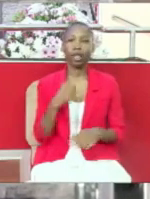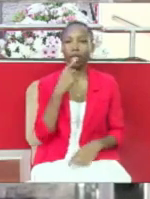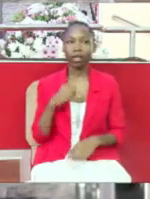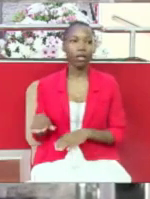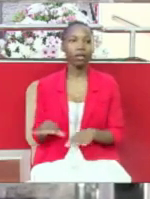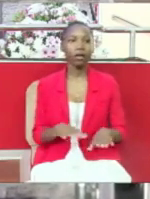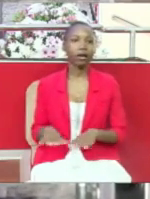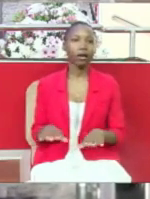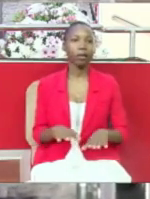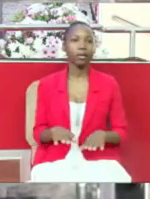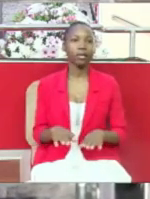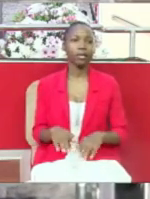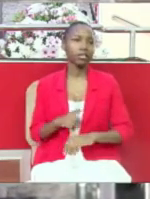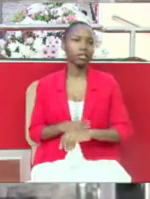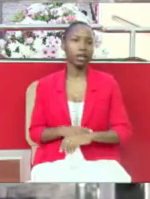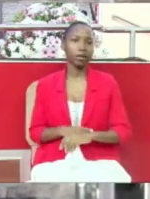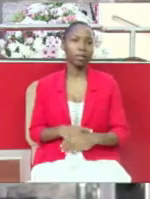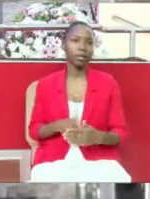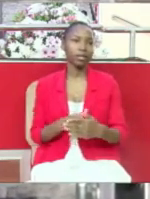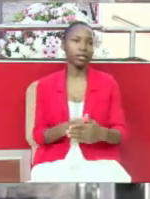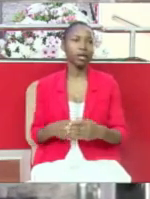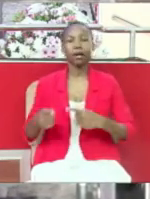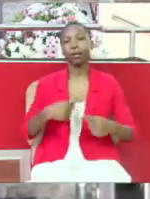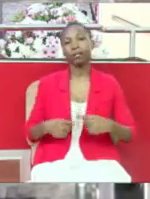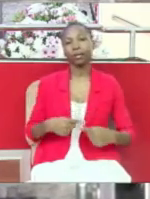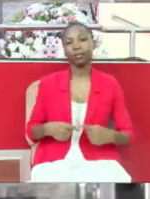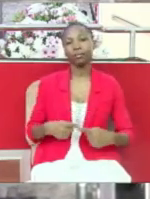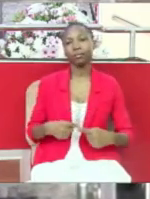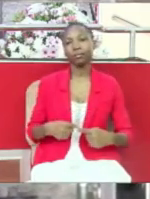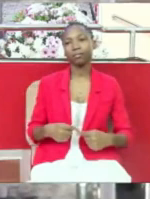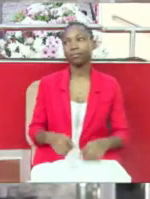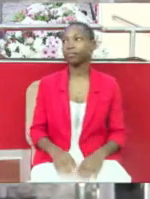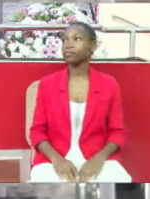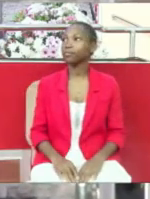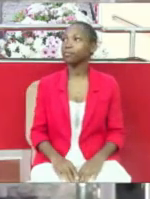anapiga kona hapo. Na huwa hawatambiki. Inakuwa rolled. Mpaka wasikie wako karibu.